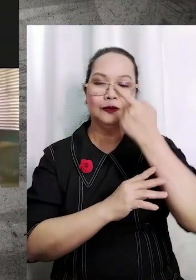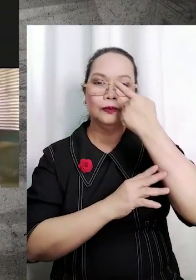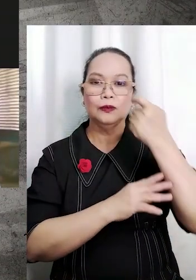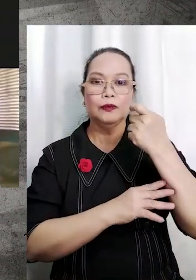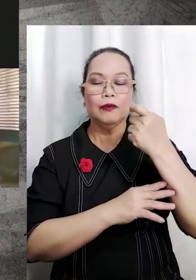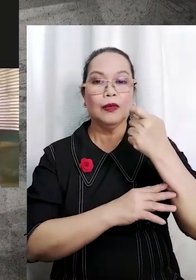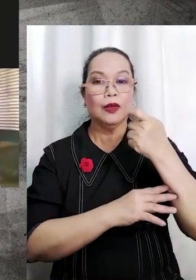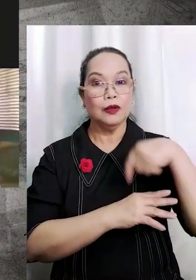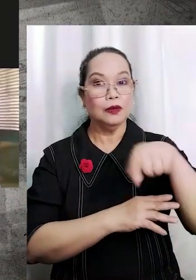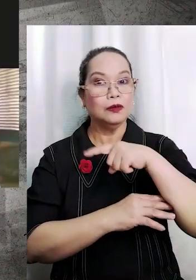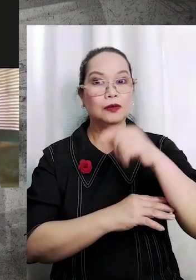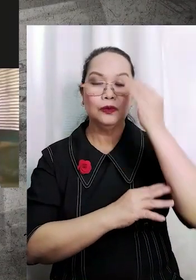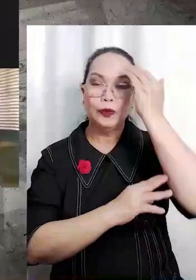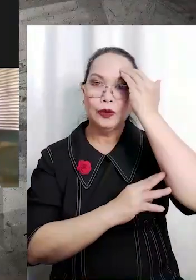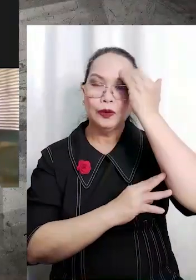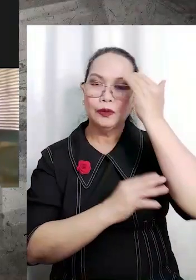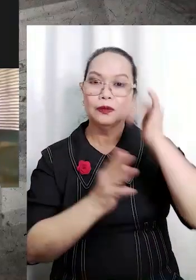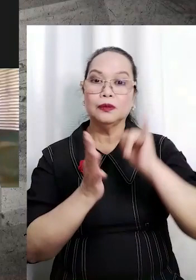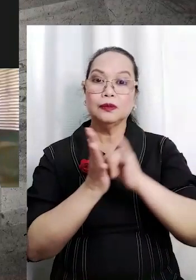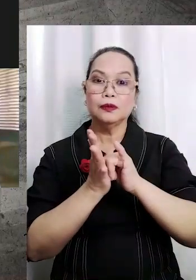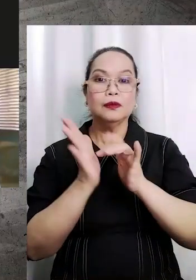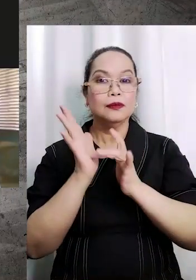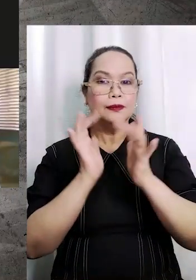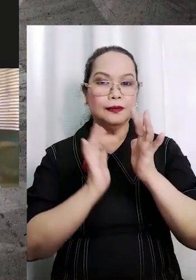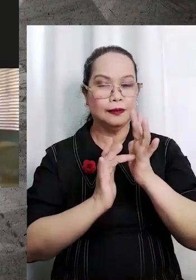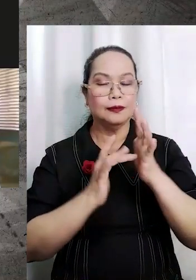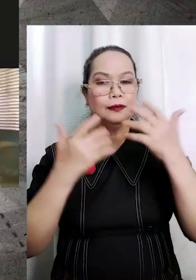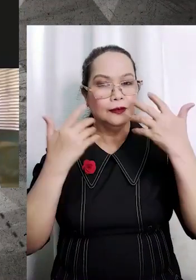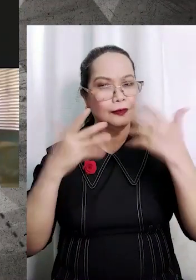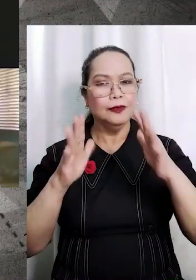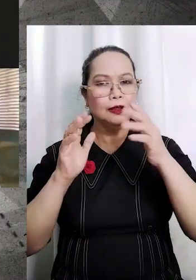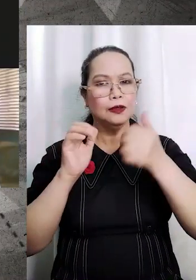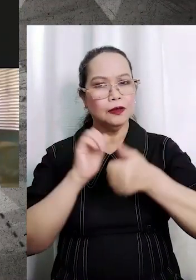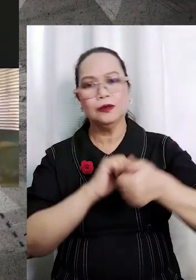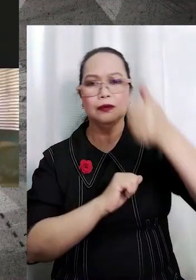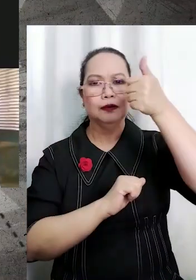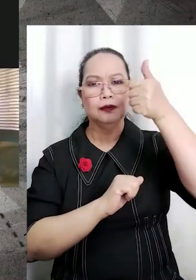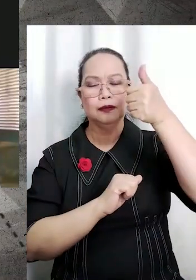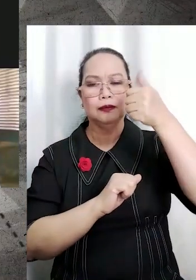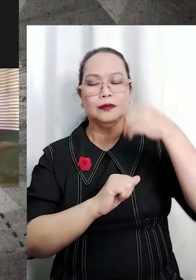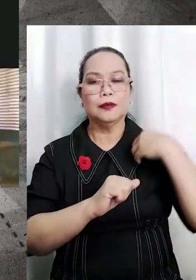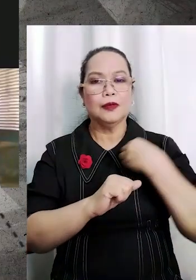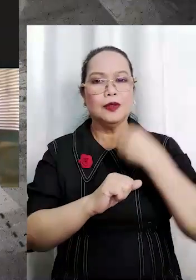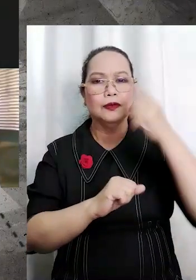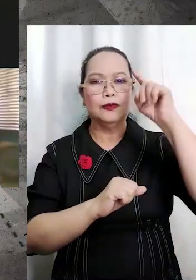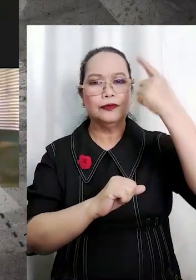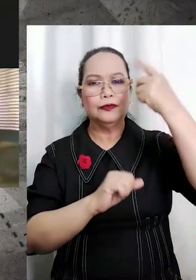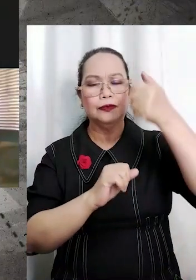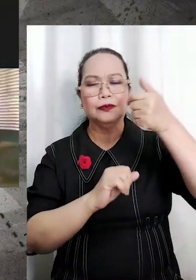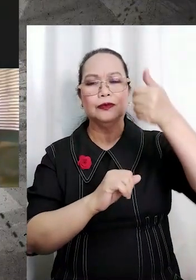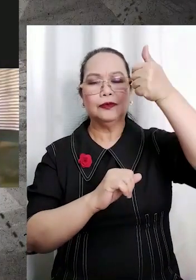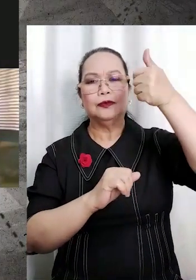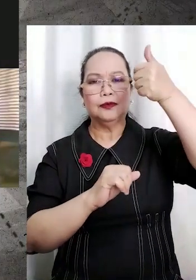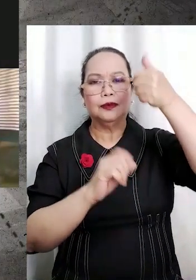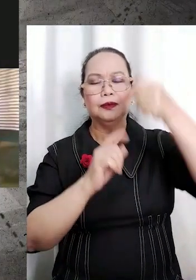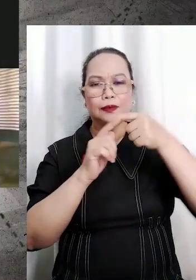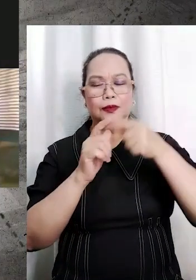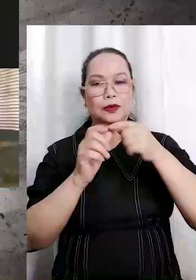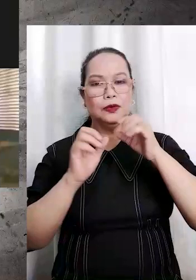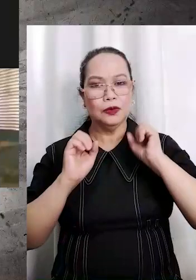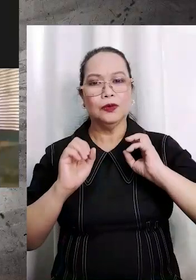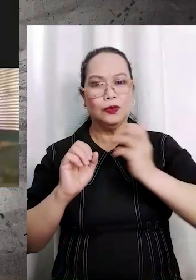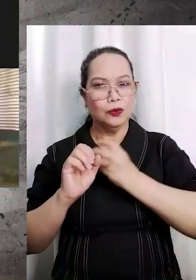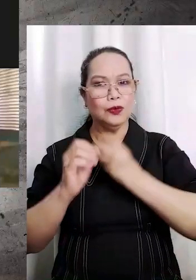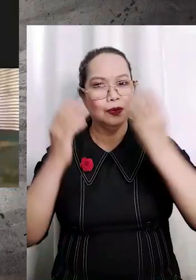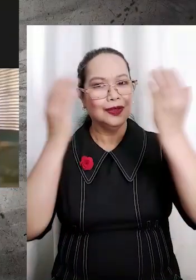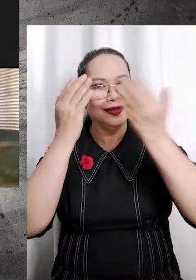earlier, because we know that Jesus has overcome. He is our high priest. So let